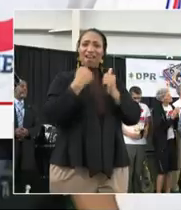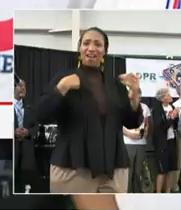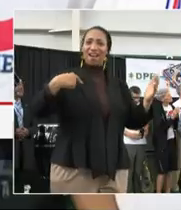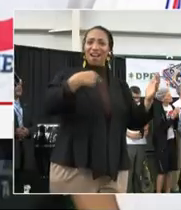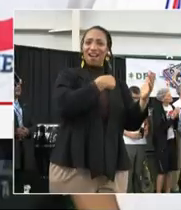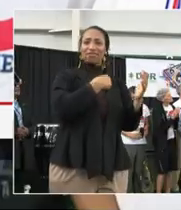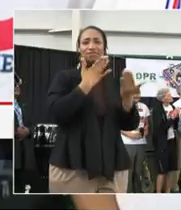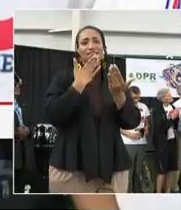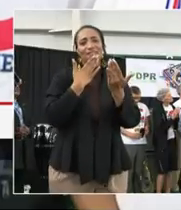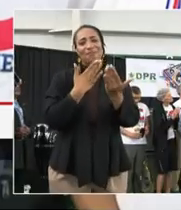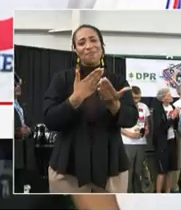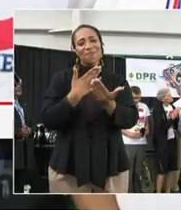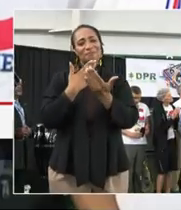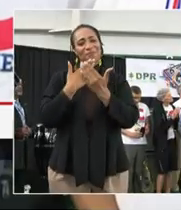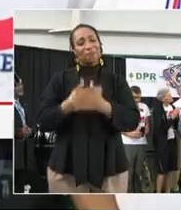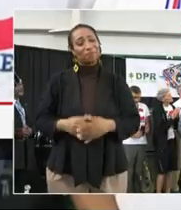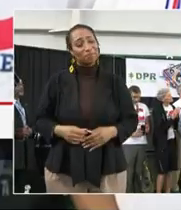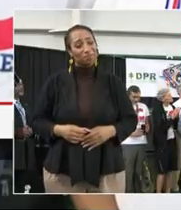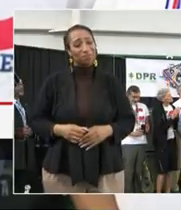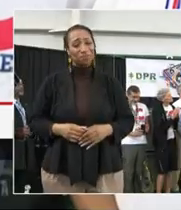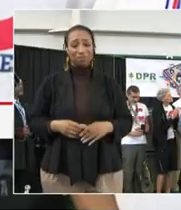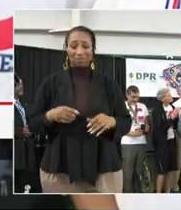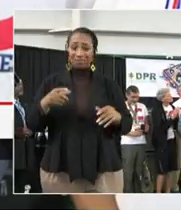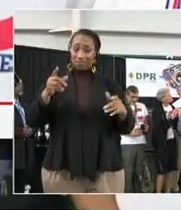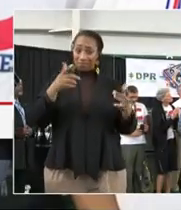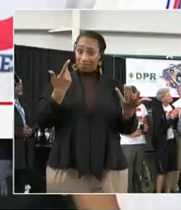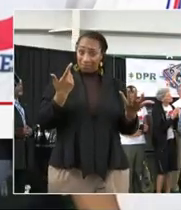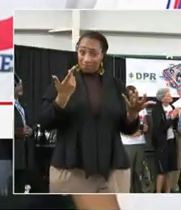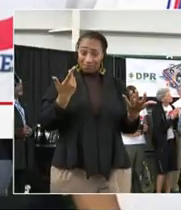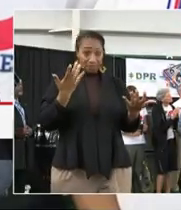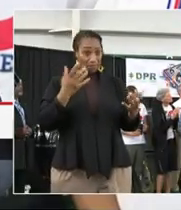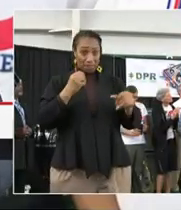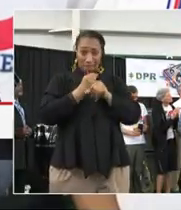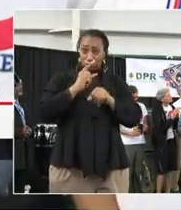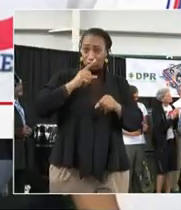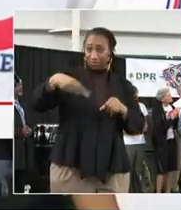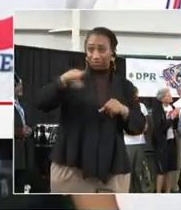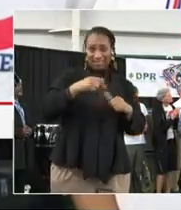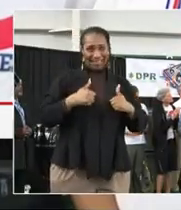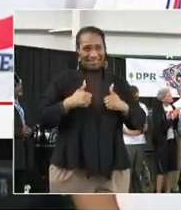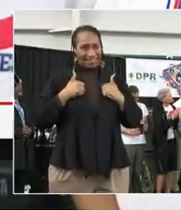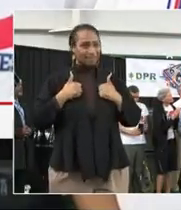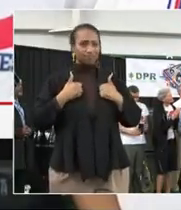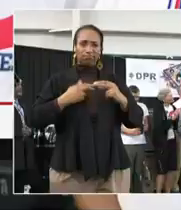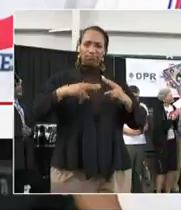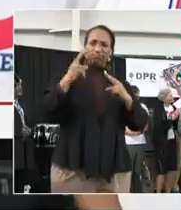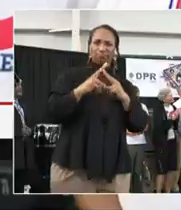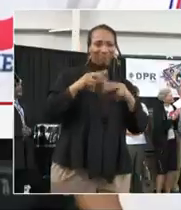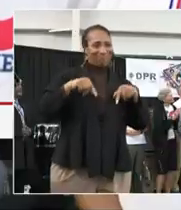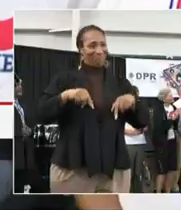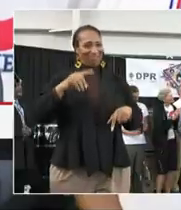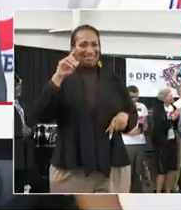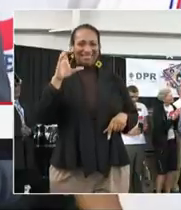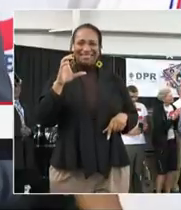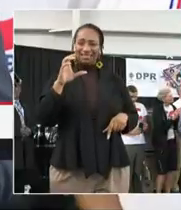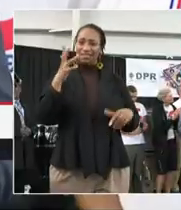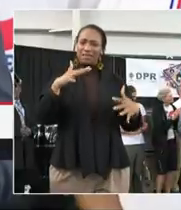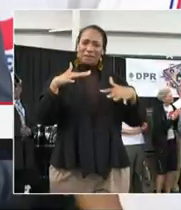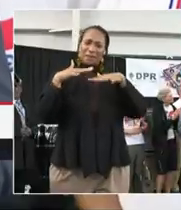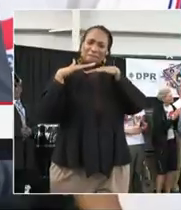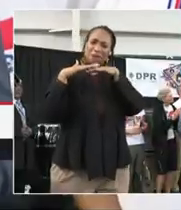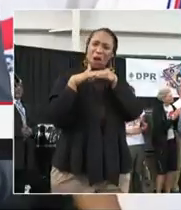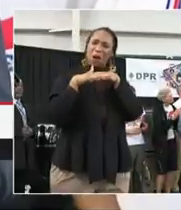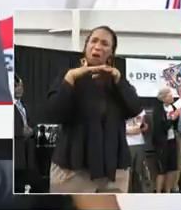we live in the best city in the world. So this is a party, so I'm not going to talk long, but I have to tell